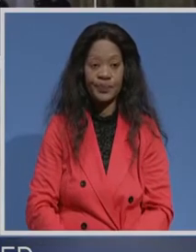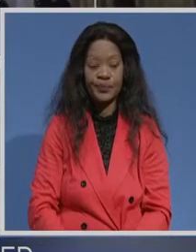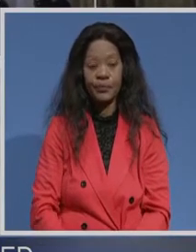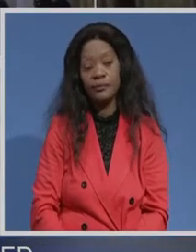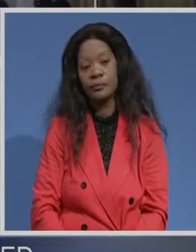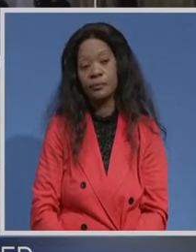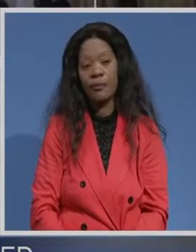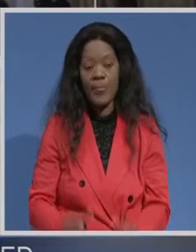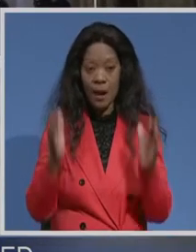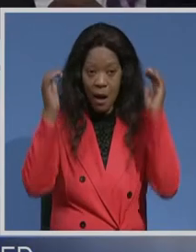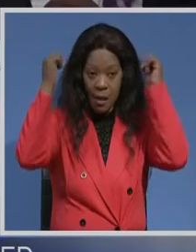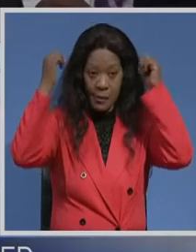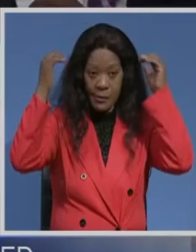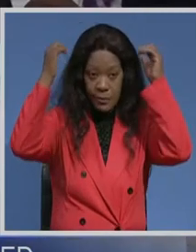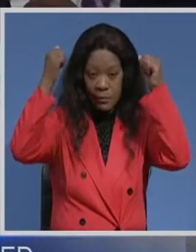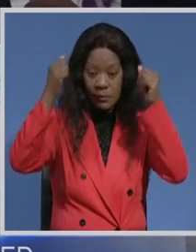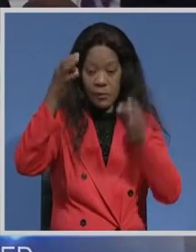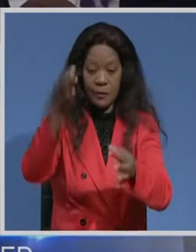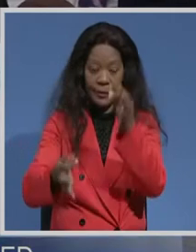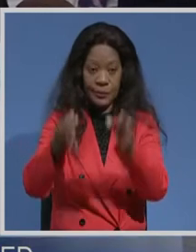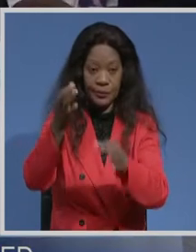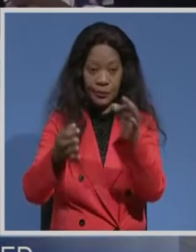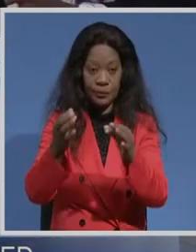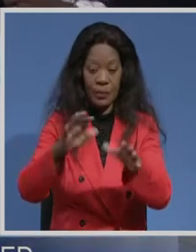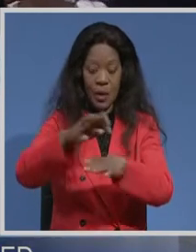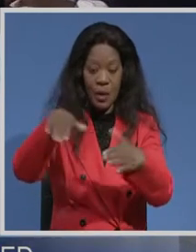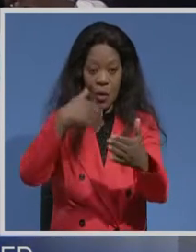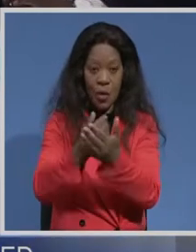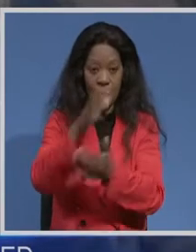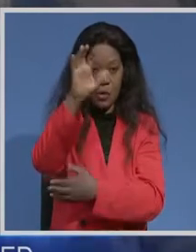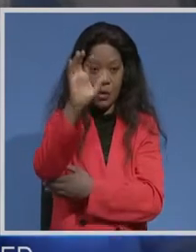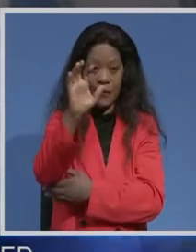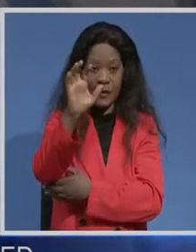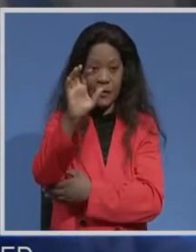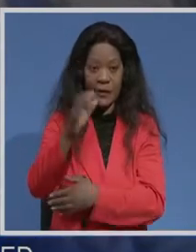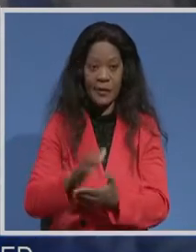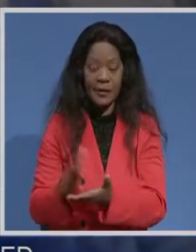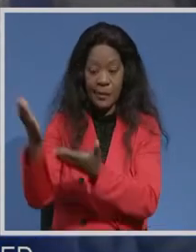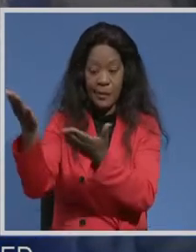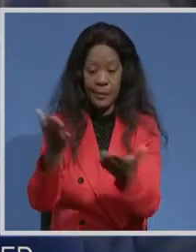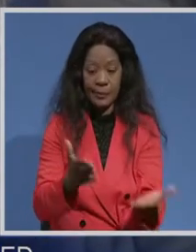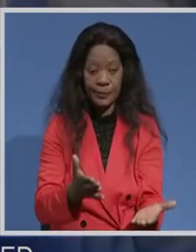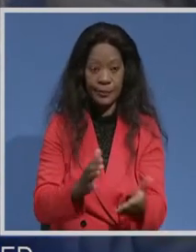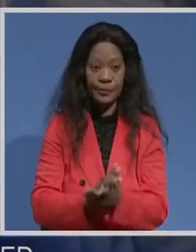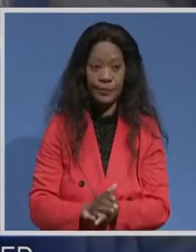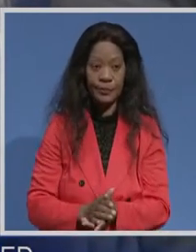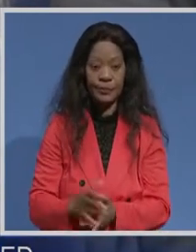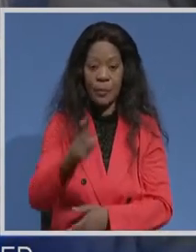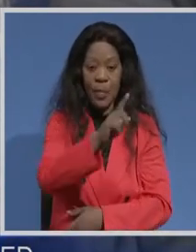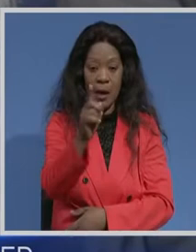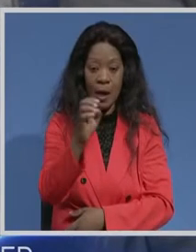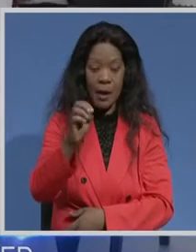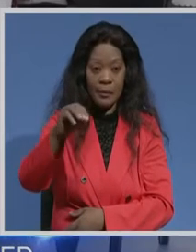These are judges and magistrates from the judiciary drawn from across all provinces of the country. The Zambia Environmental Management Agency,